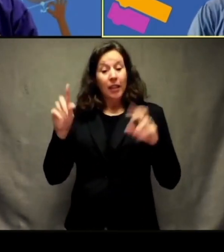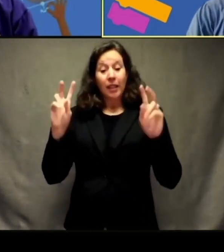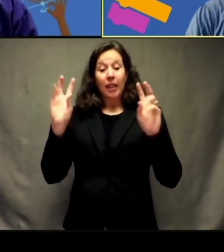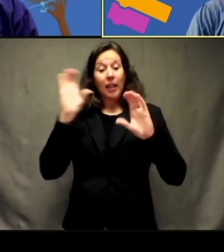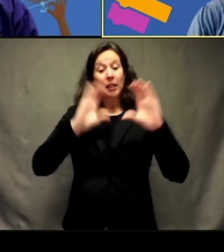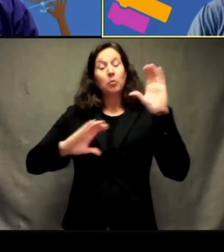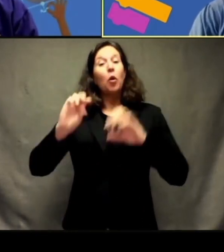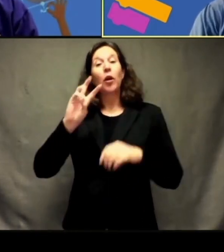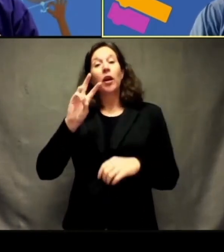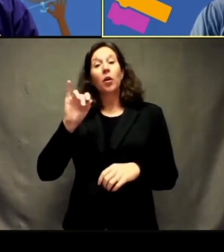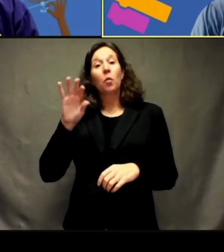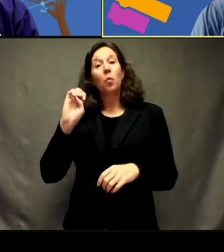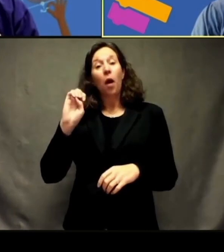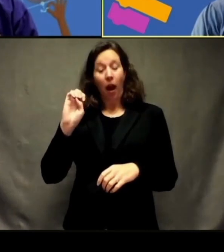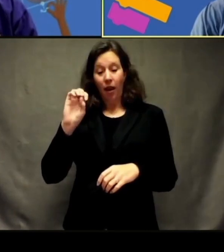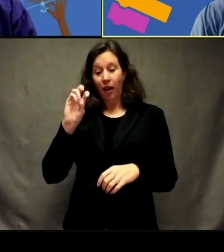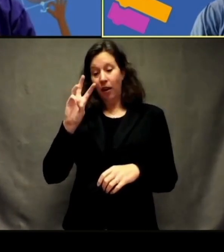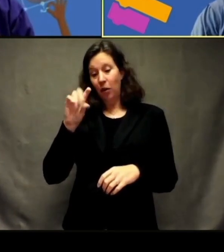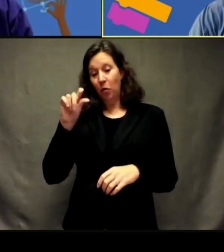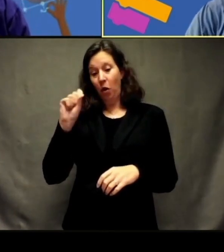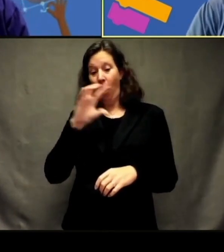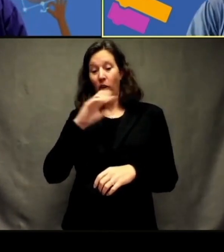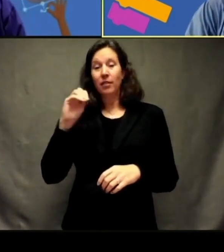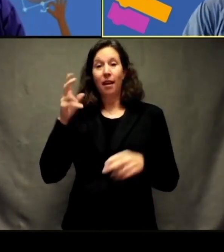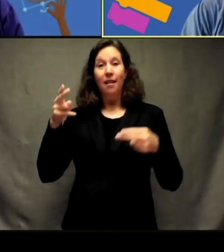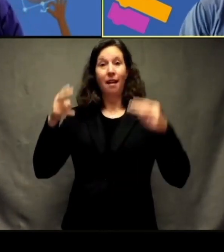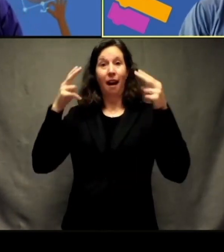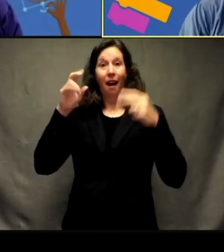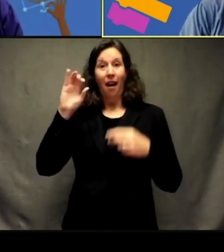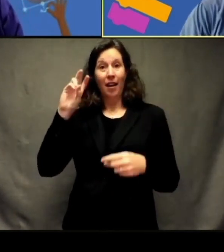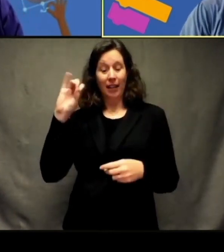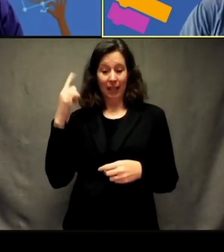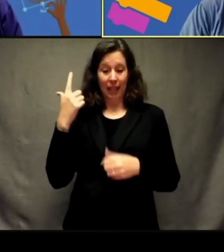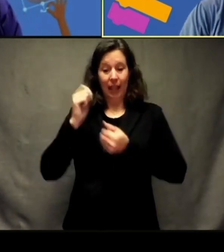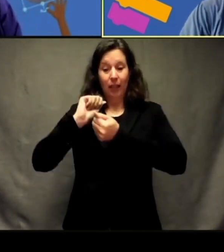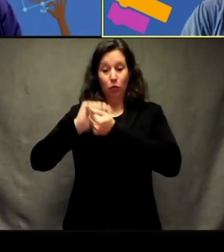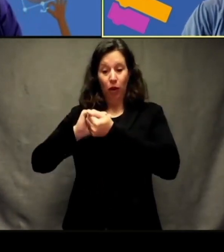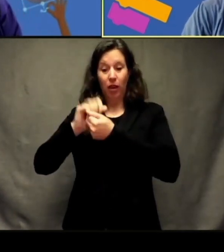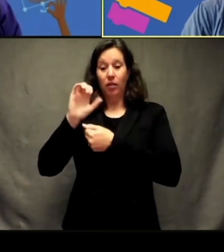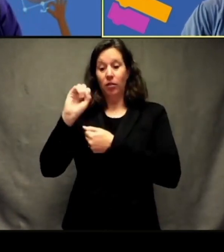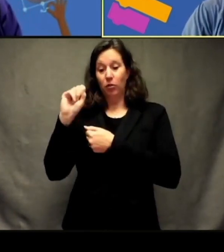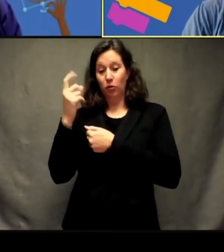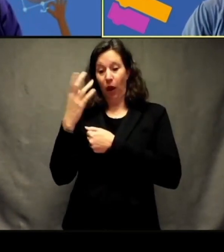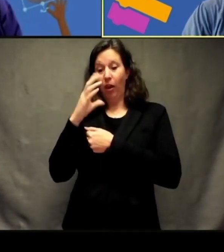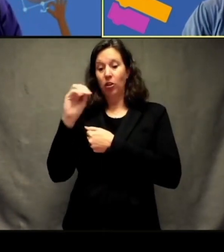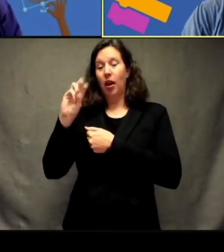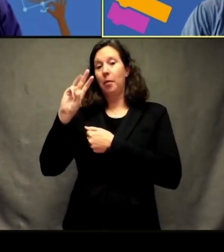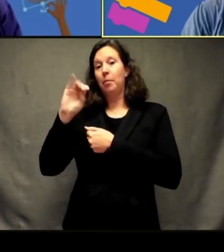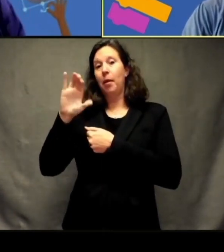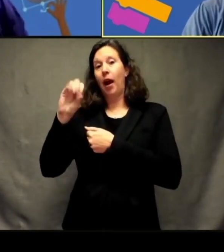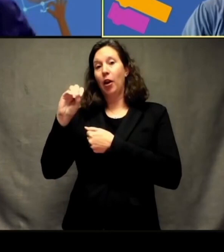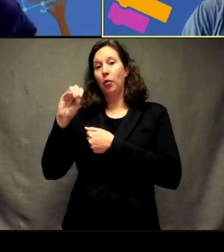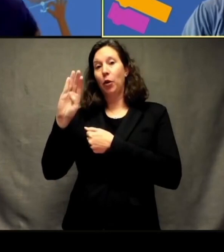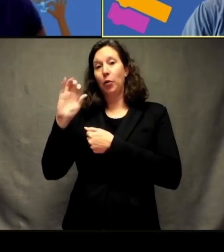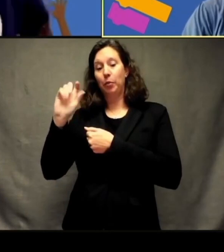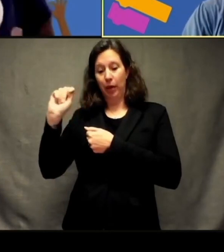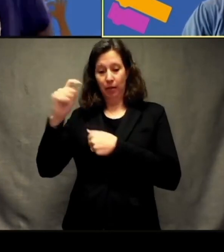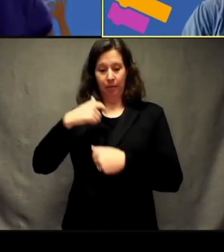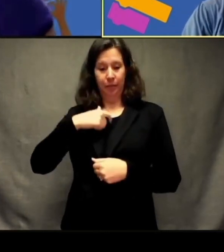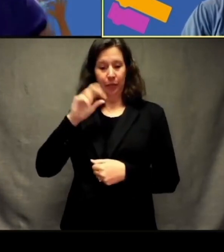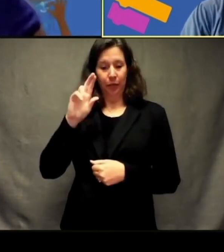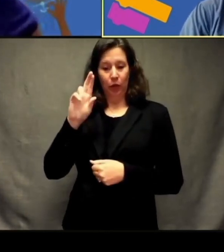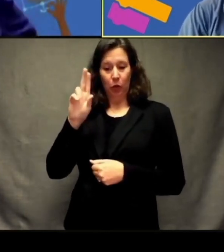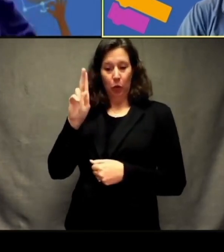and Microbit. Uh, we are presenting with you today, and my name is Rudy Escobar. I'm a STEM coordinator at Stanislaus County Office